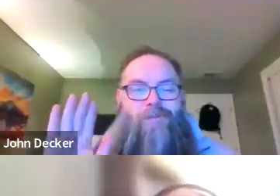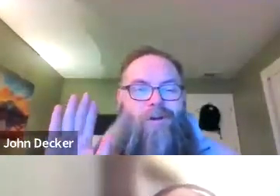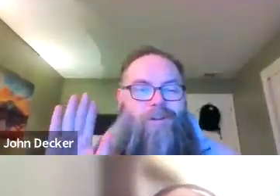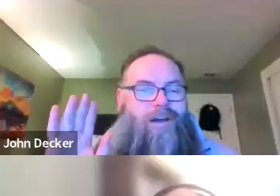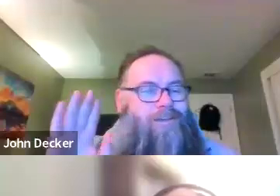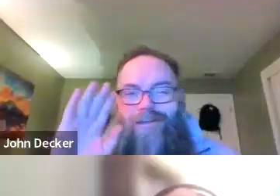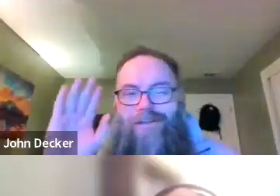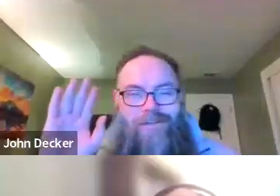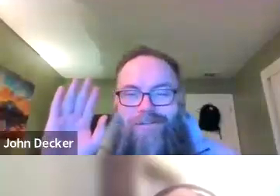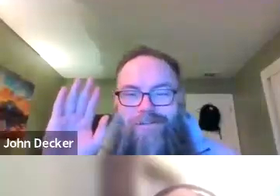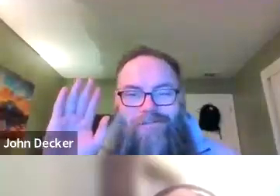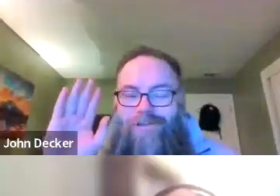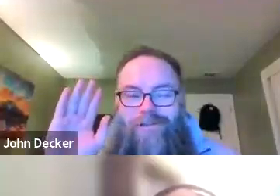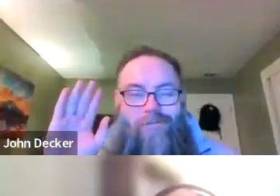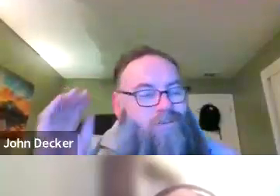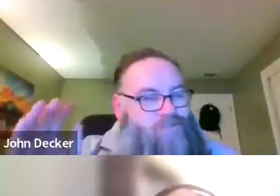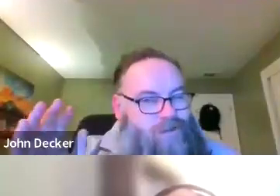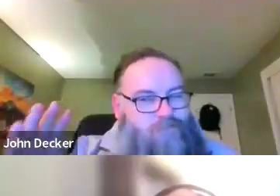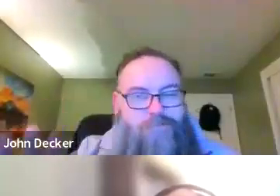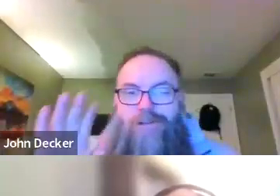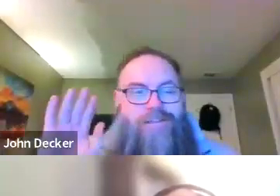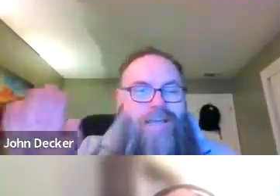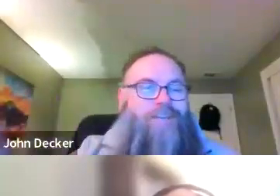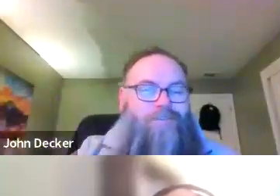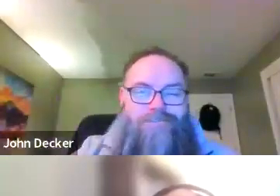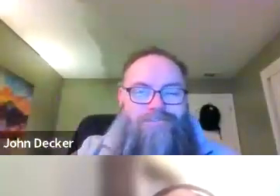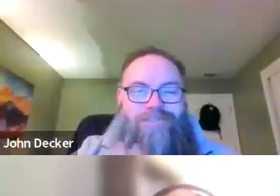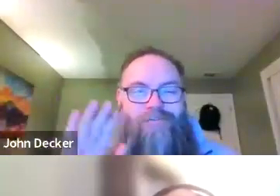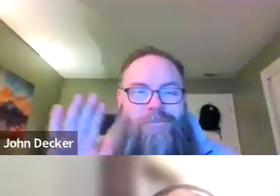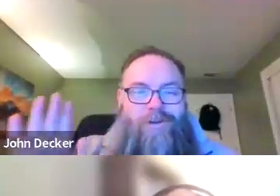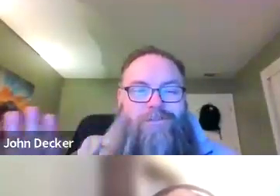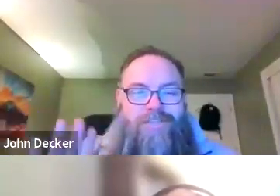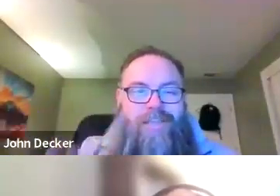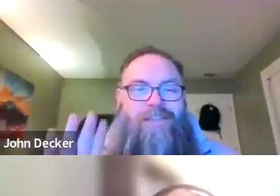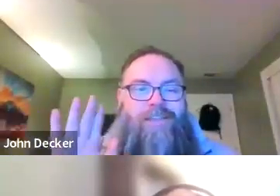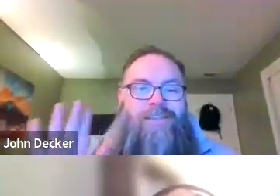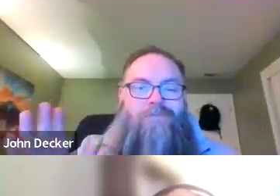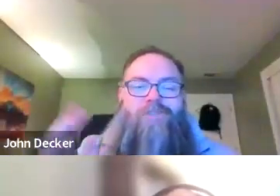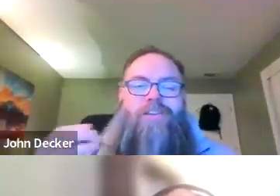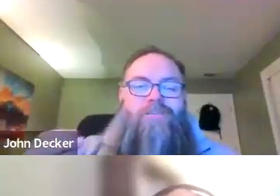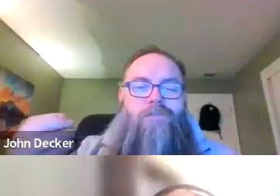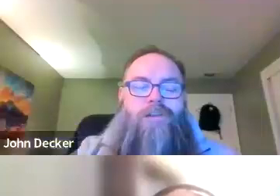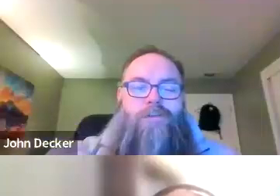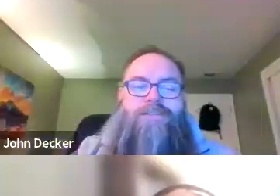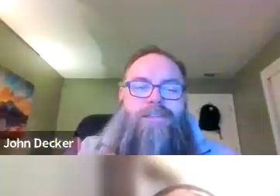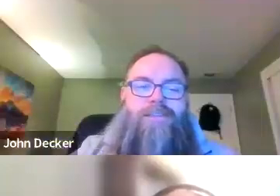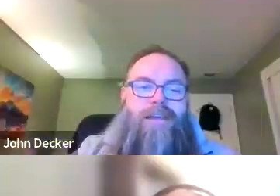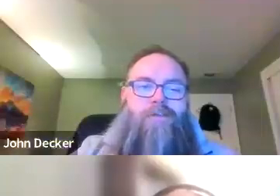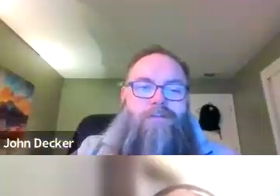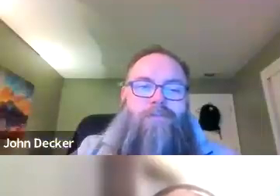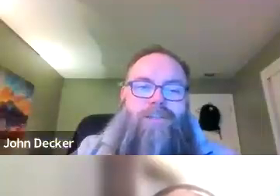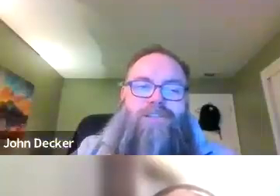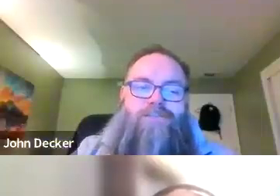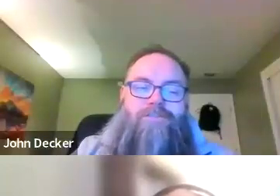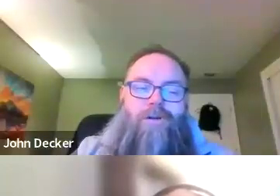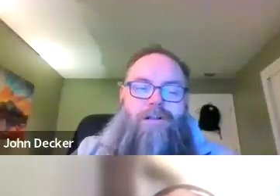that people are not they're frustrated, but people are not attacking our regional center. People understand that we're trying to do our very best to get